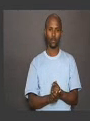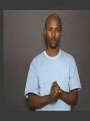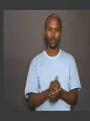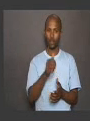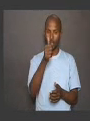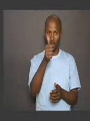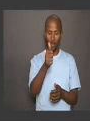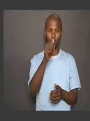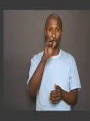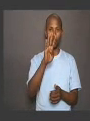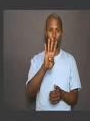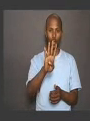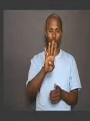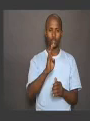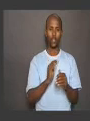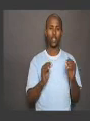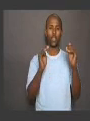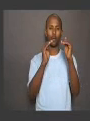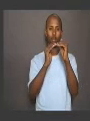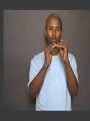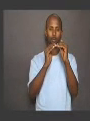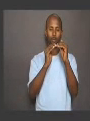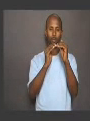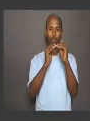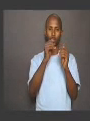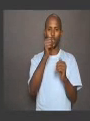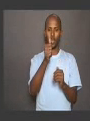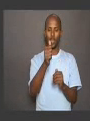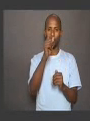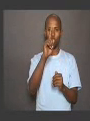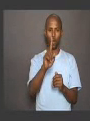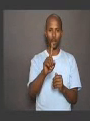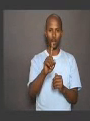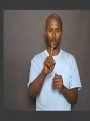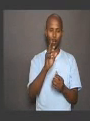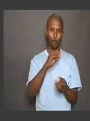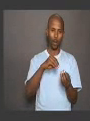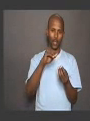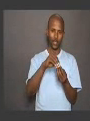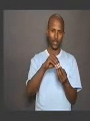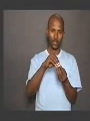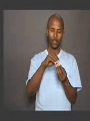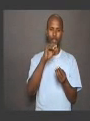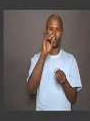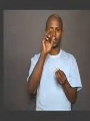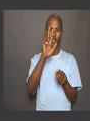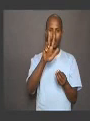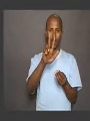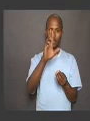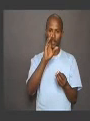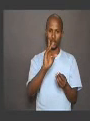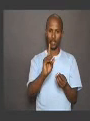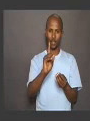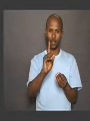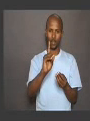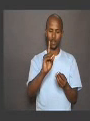A4 is equal to A1 plus 3D, and